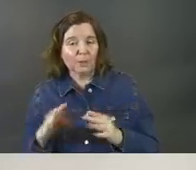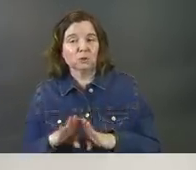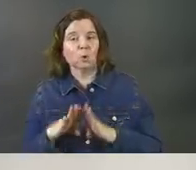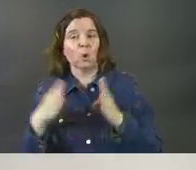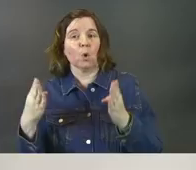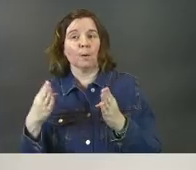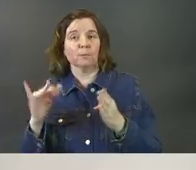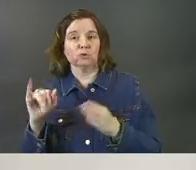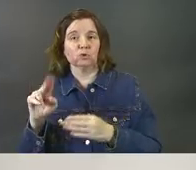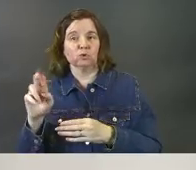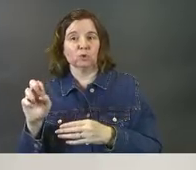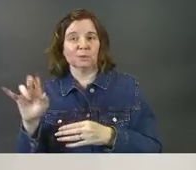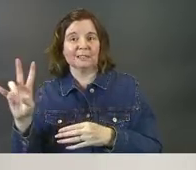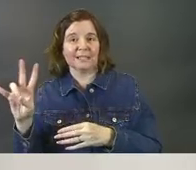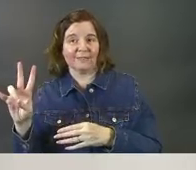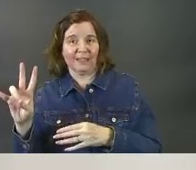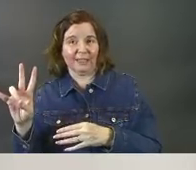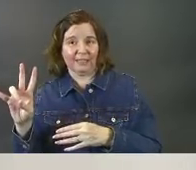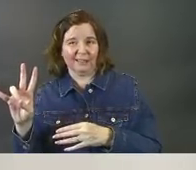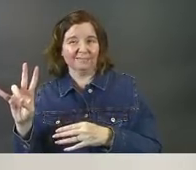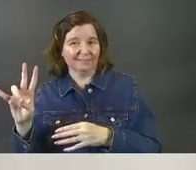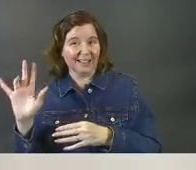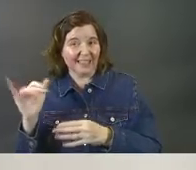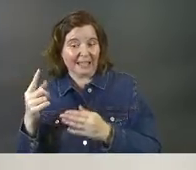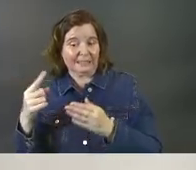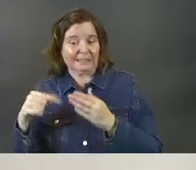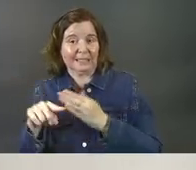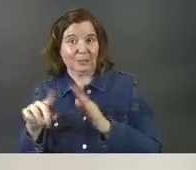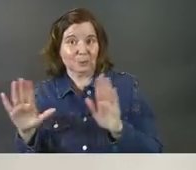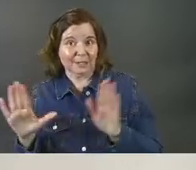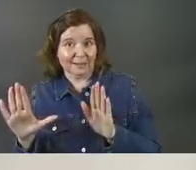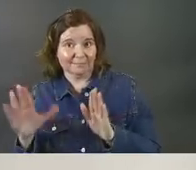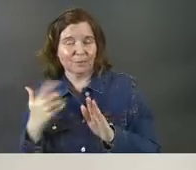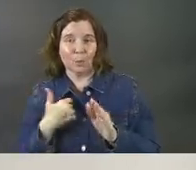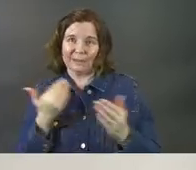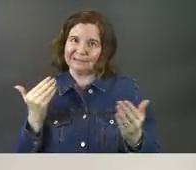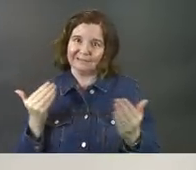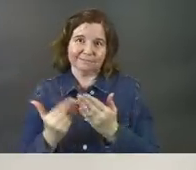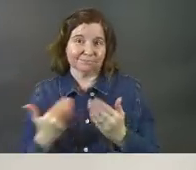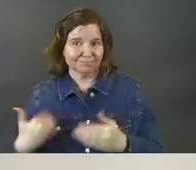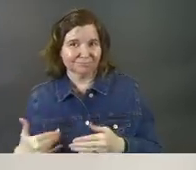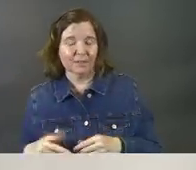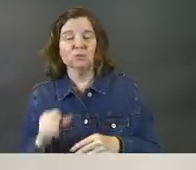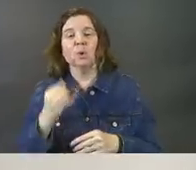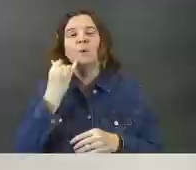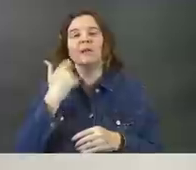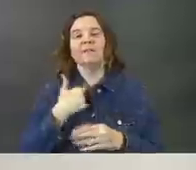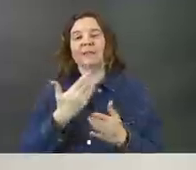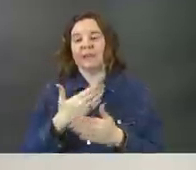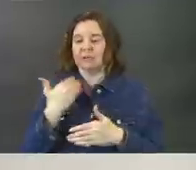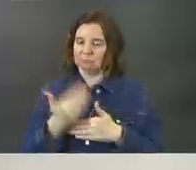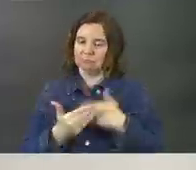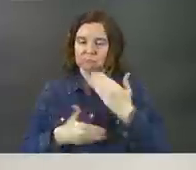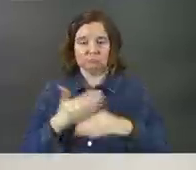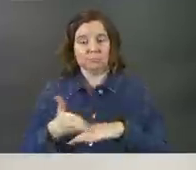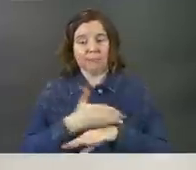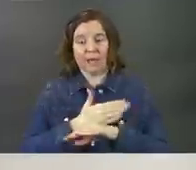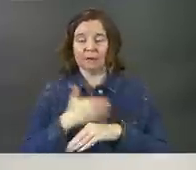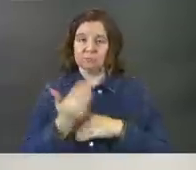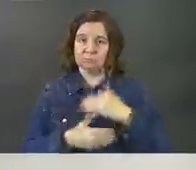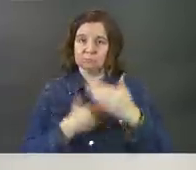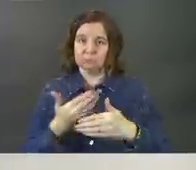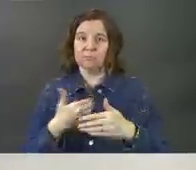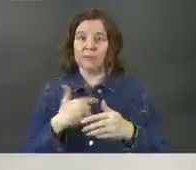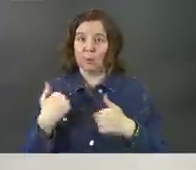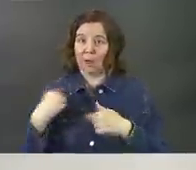to reopen on June the 7th. So that is next Sunday. We are that close, right? Yeah. So as long as things keep getting better and we keep moving in the